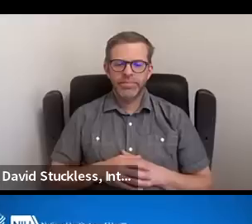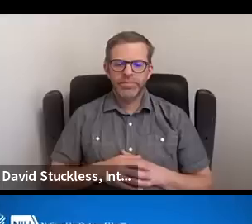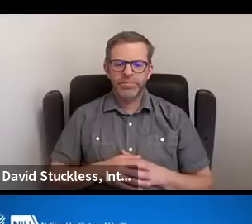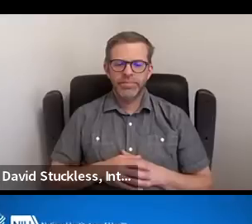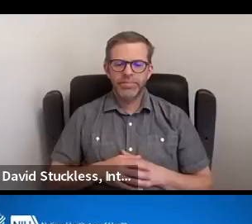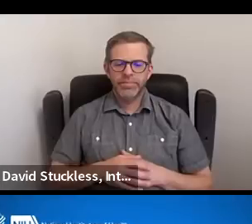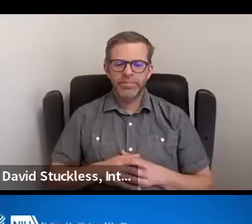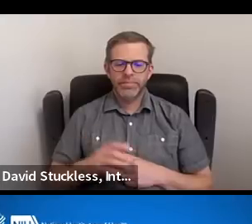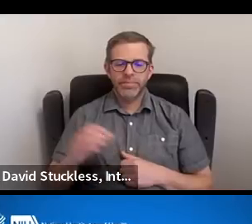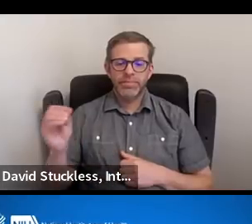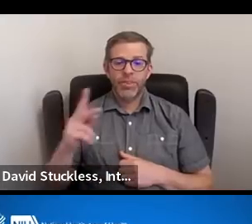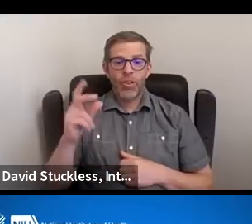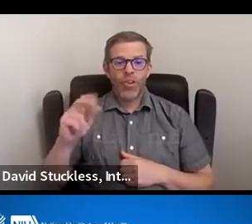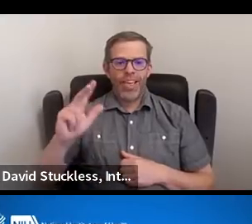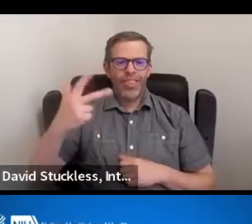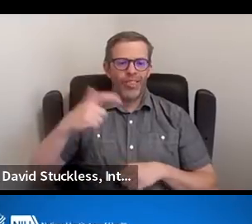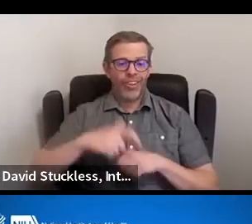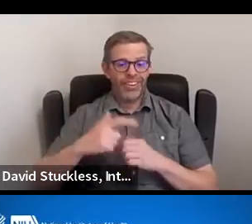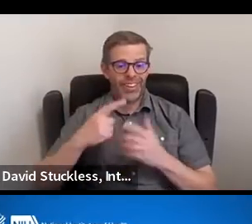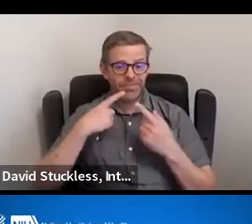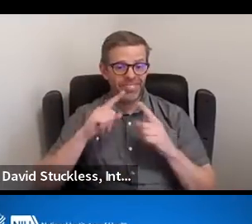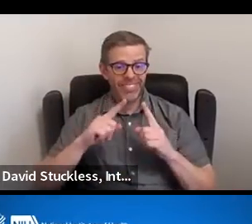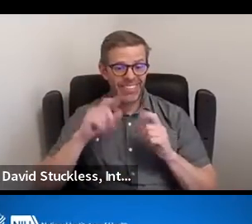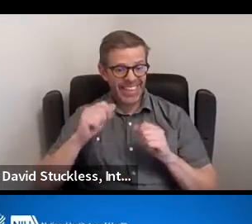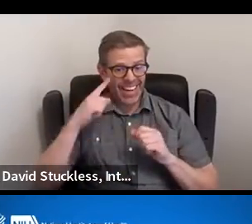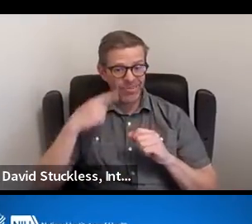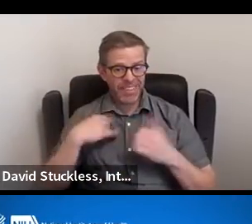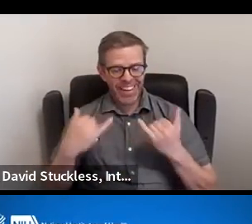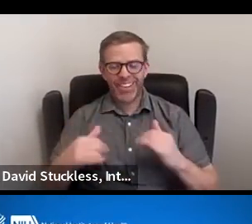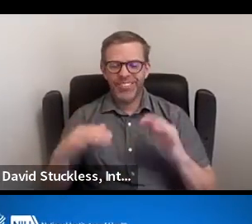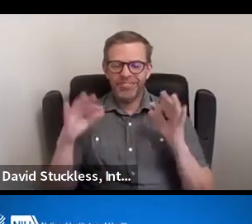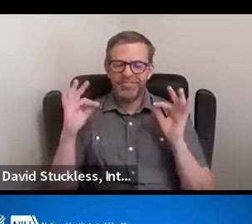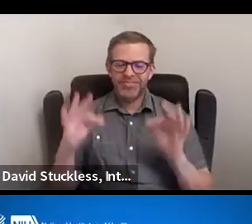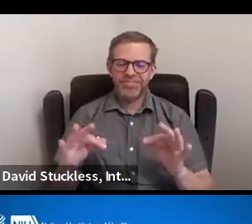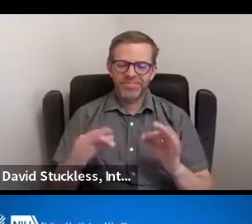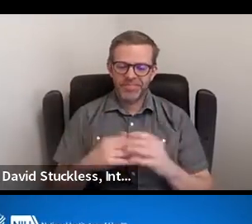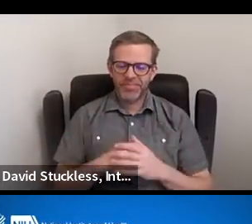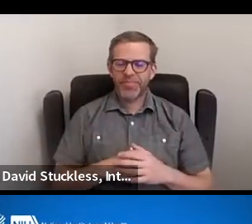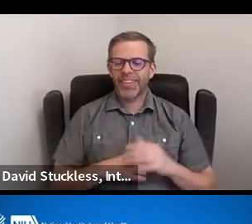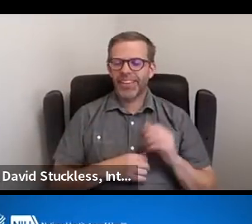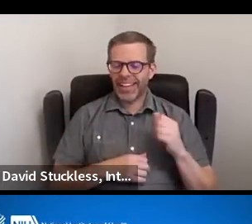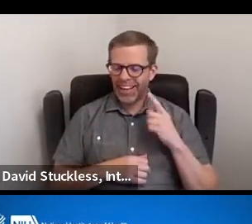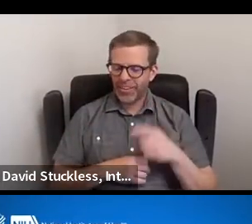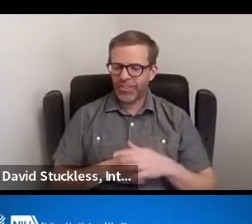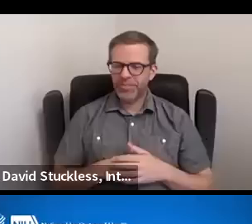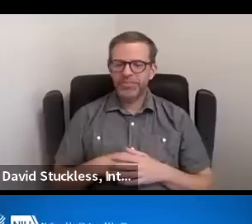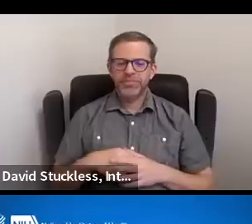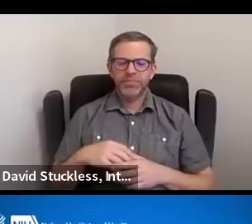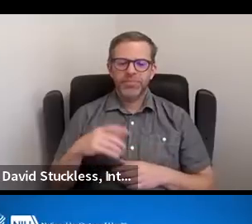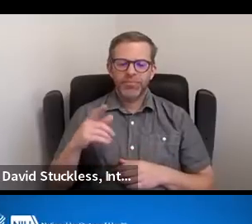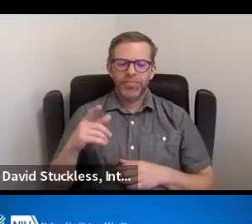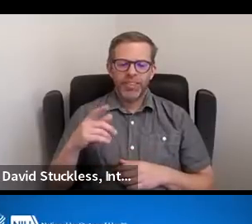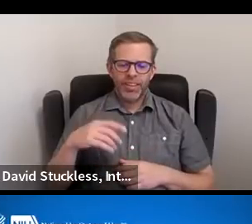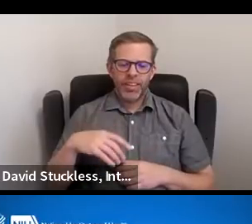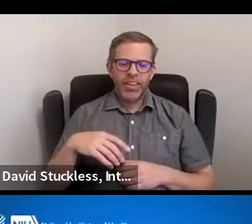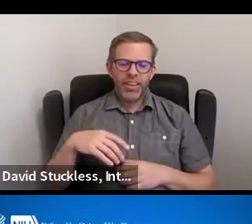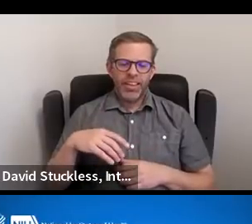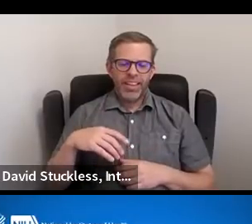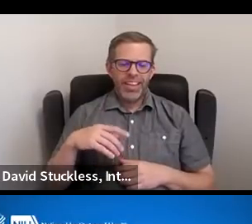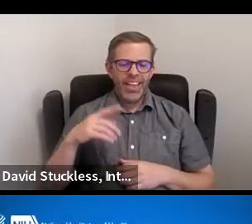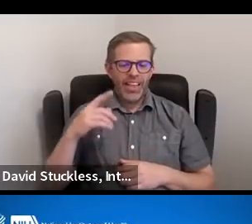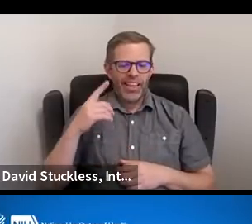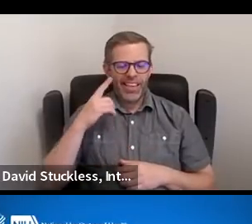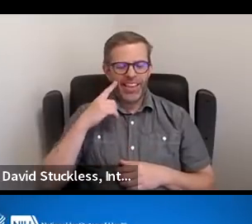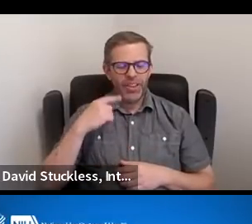Okay, 3rd time's a charm. Can you hear me now? We can hear you. Great. Be prepared to hear me say that a lot